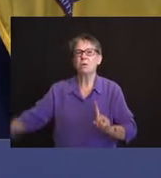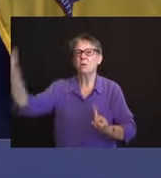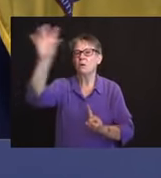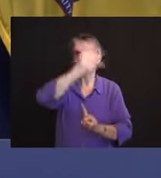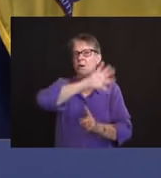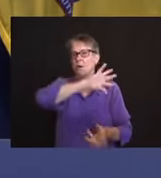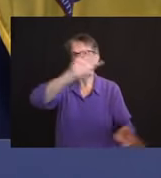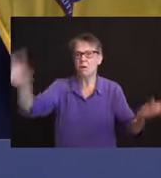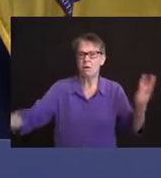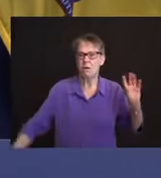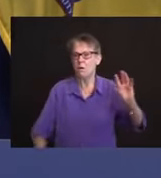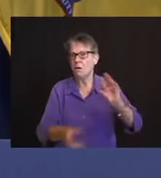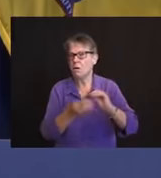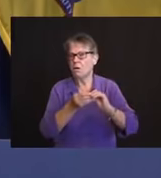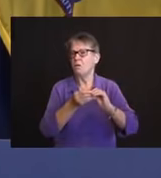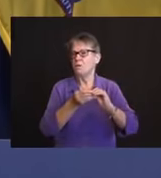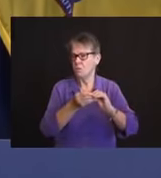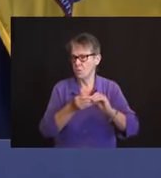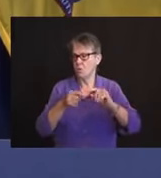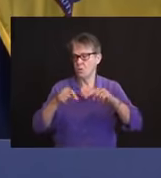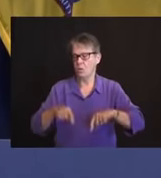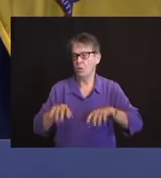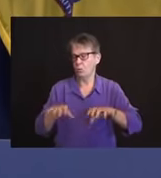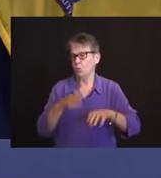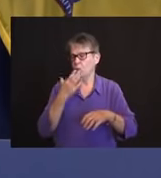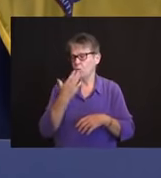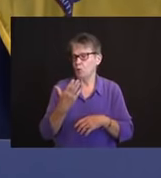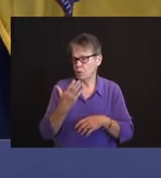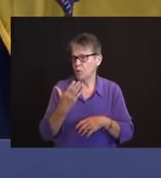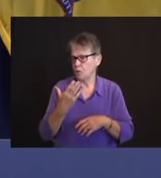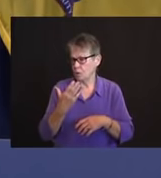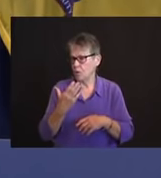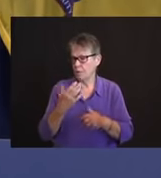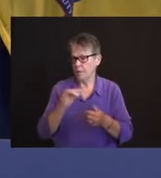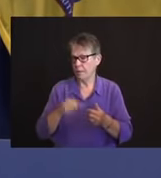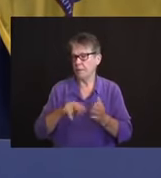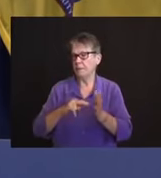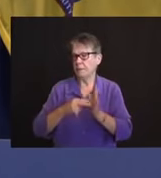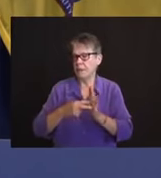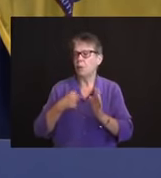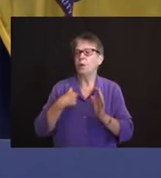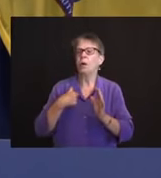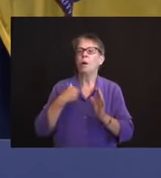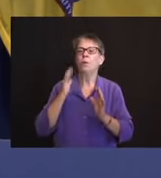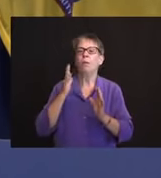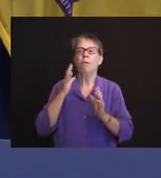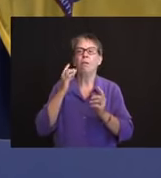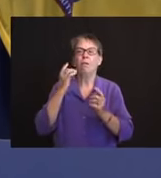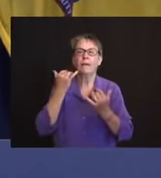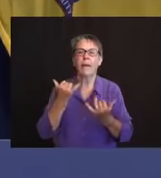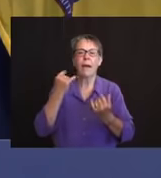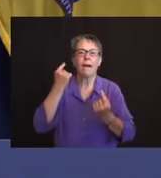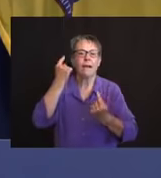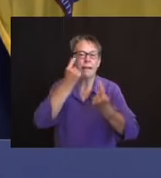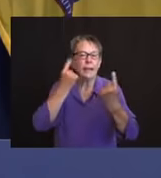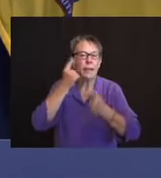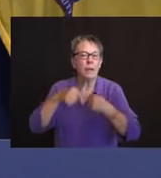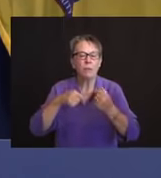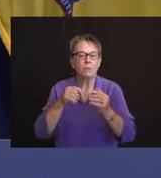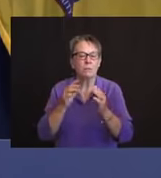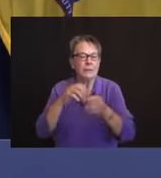is allowing us to take the steps gingerly indoors. We started indoor faith last weekend. Today,